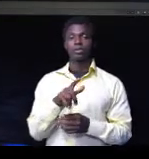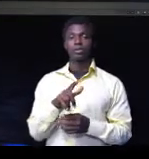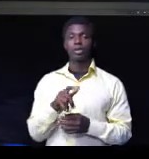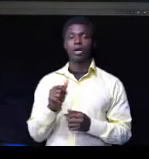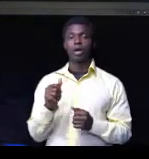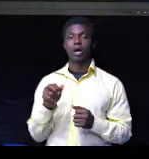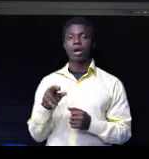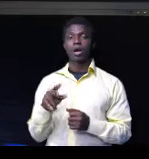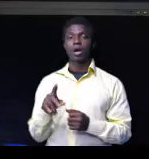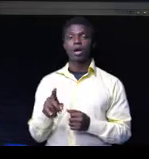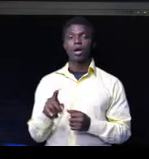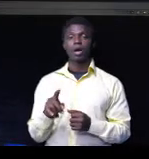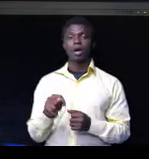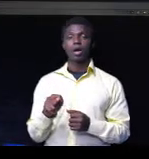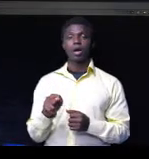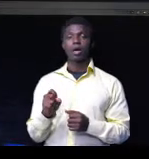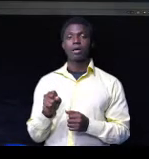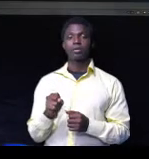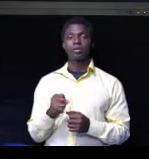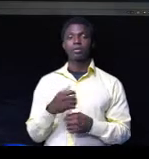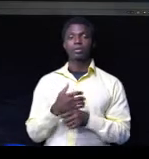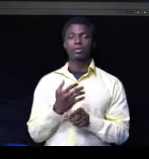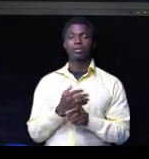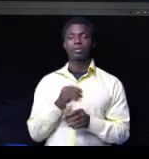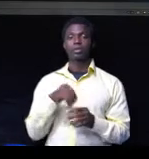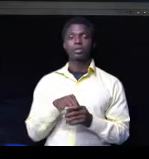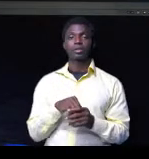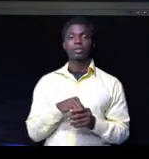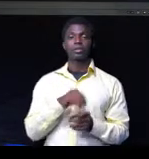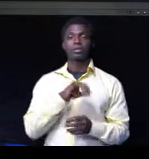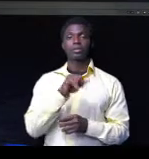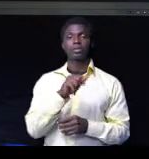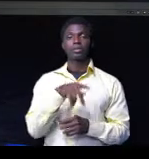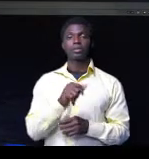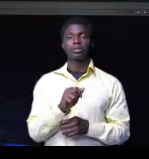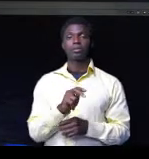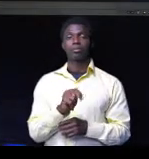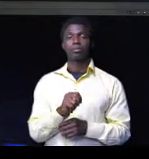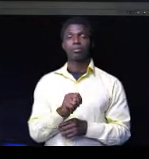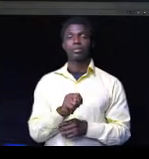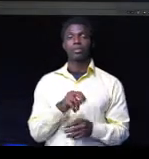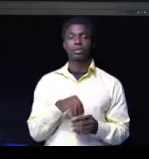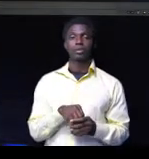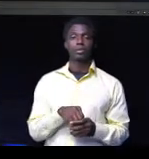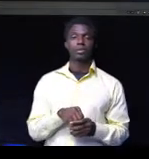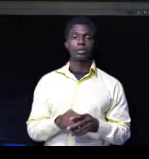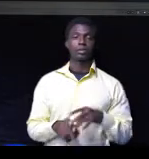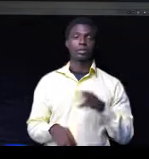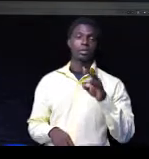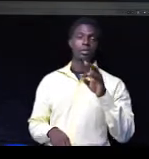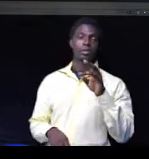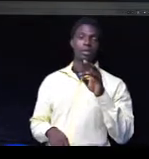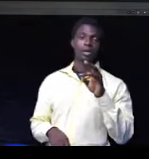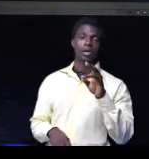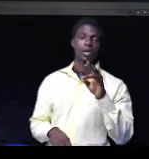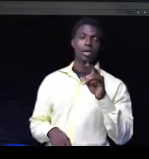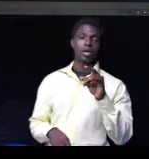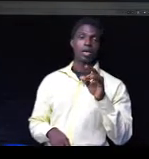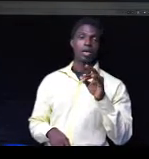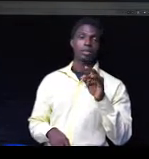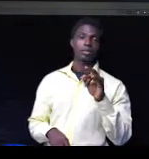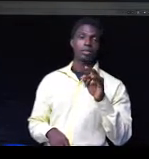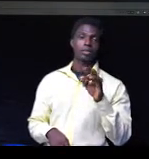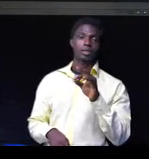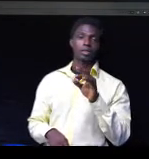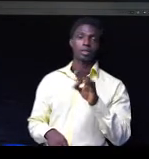in Japan by Jigoro Kano in 1882. Don't worry about the name. It's